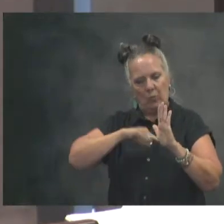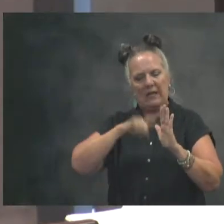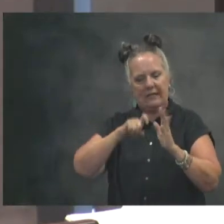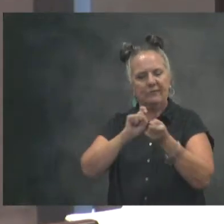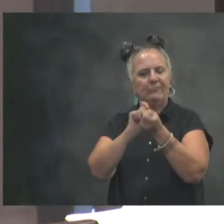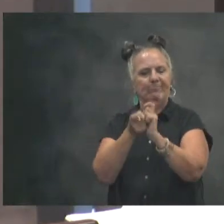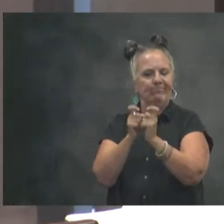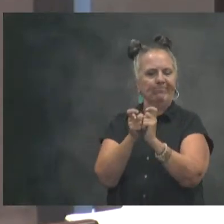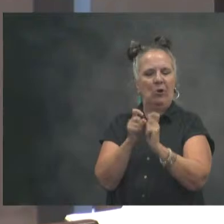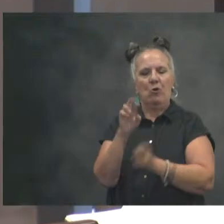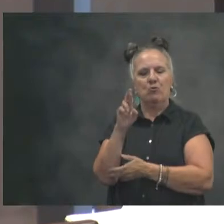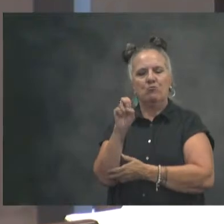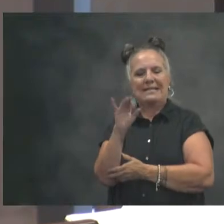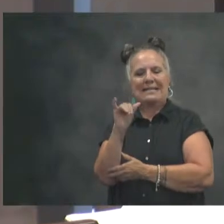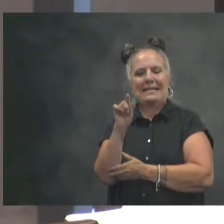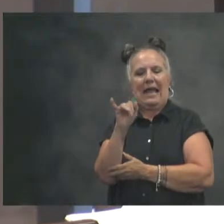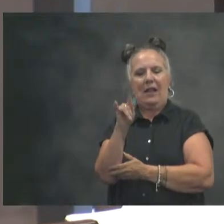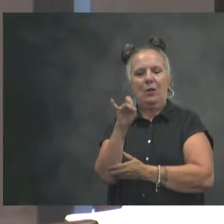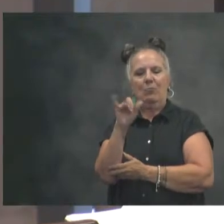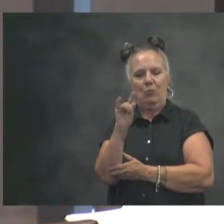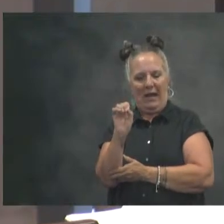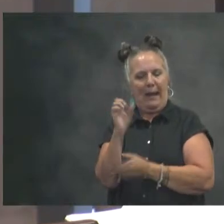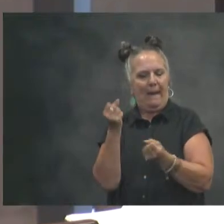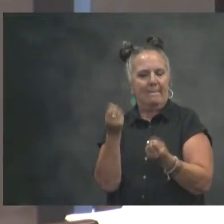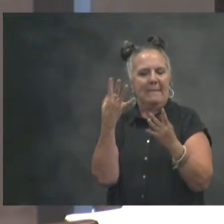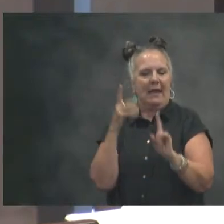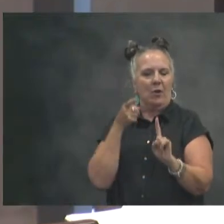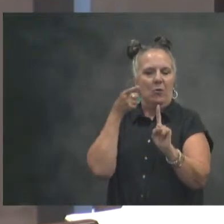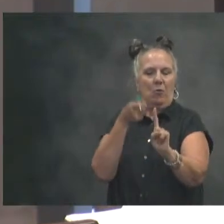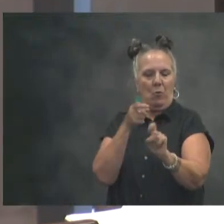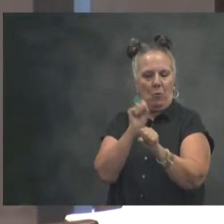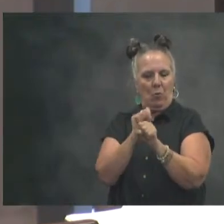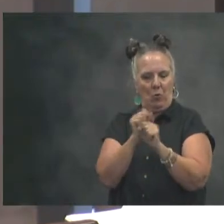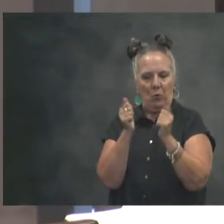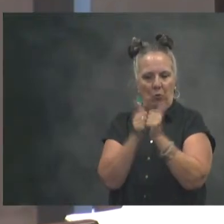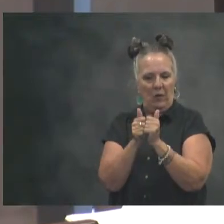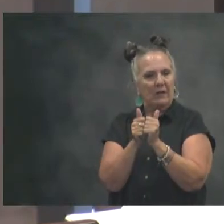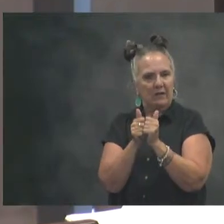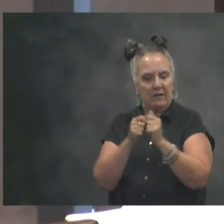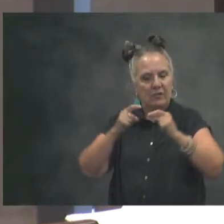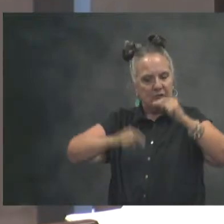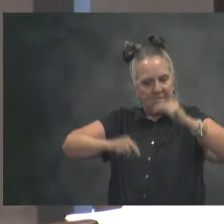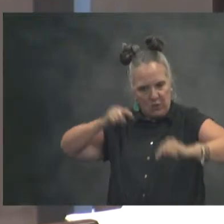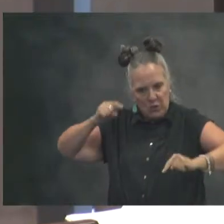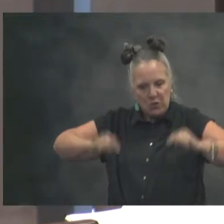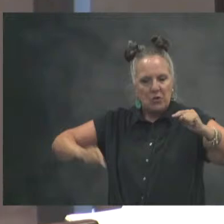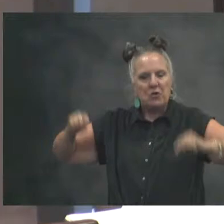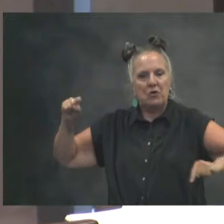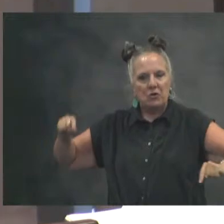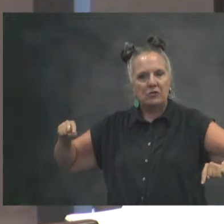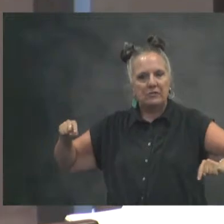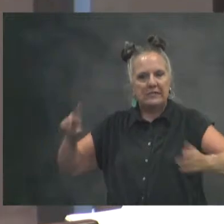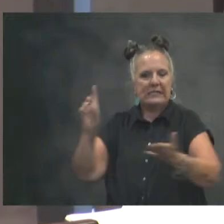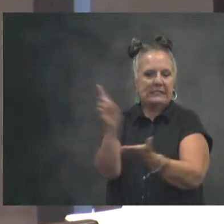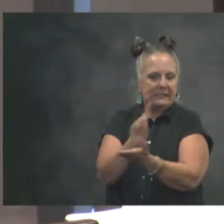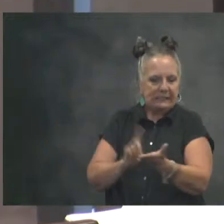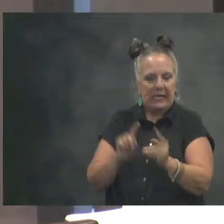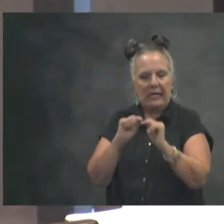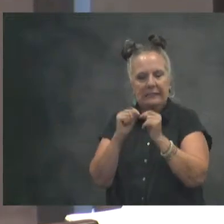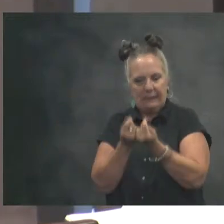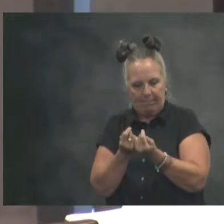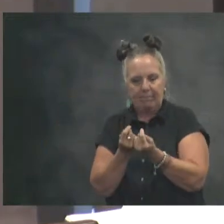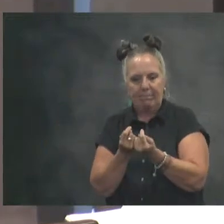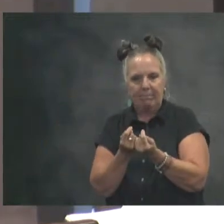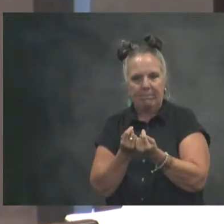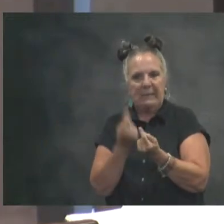and make adjustments. But many of these goals, as we work with our pretty diverse design team, these